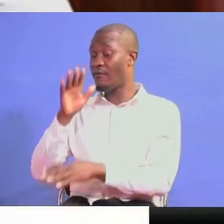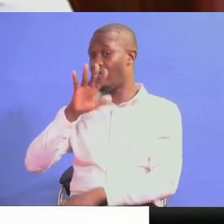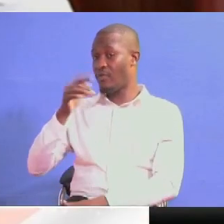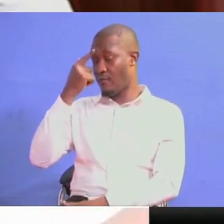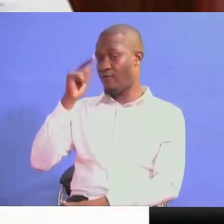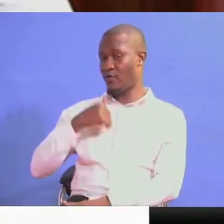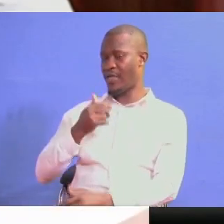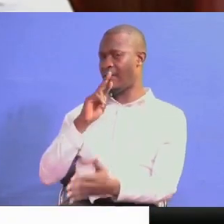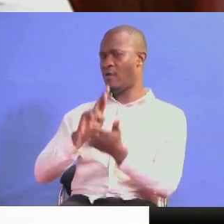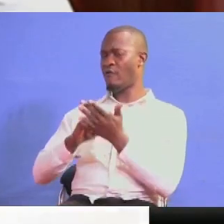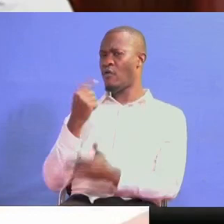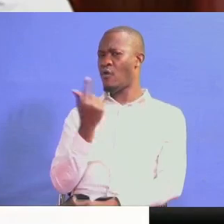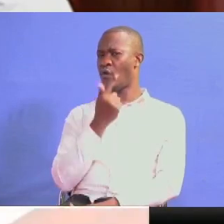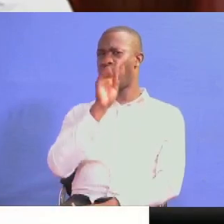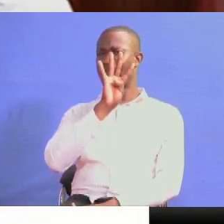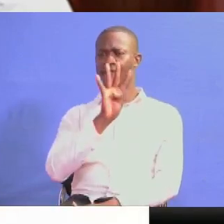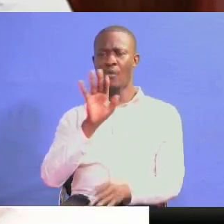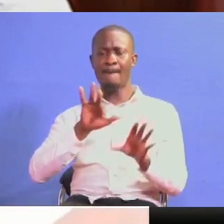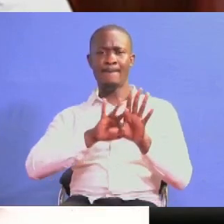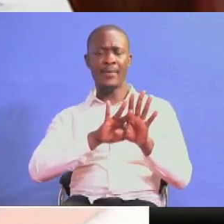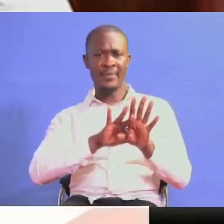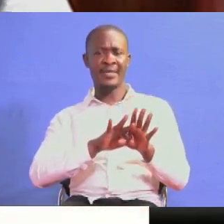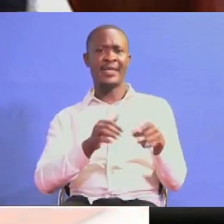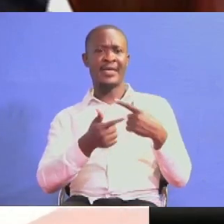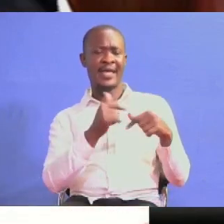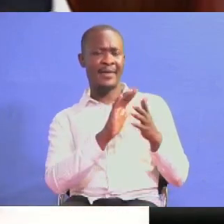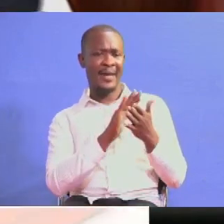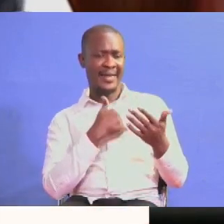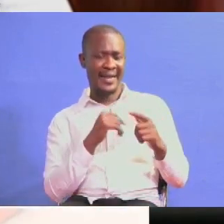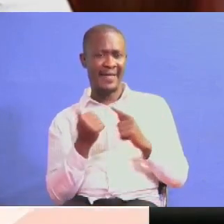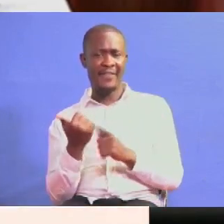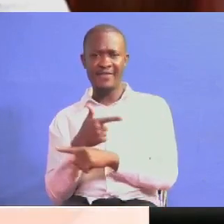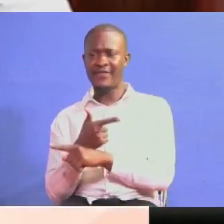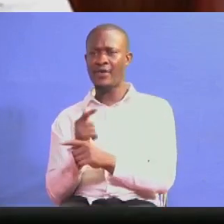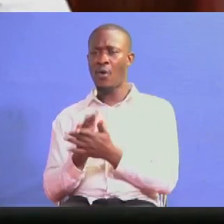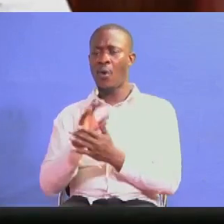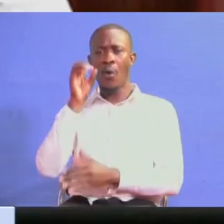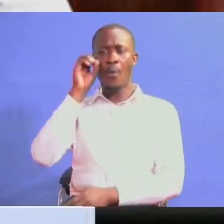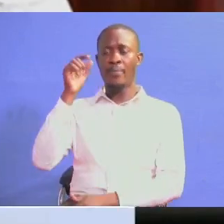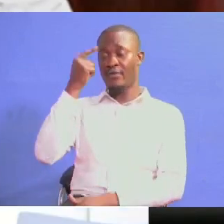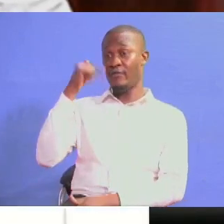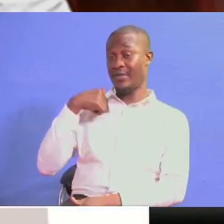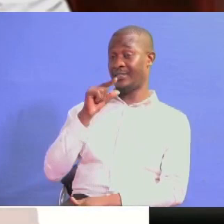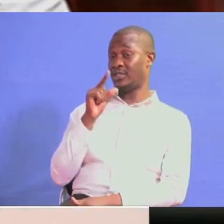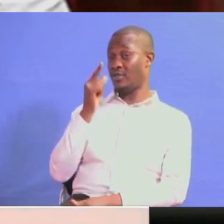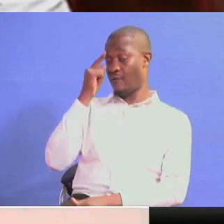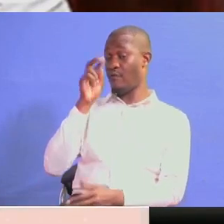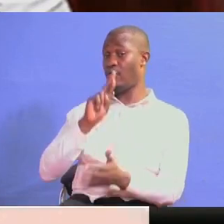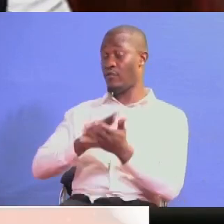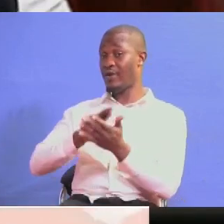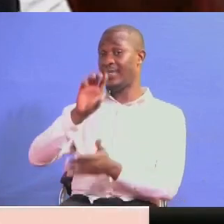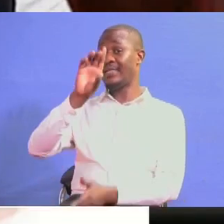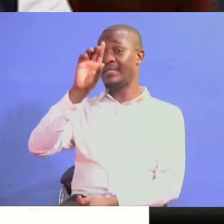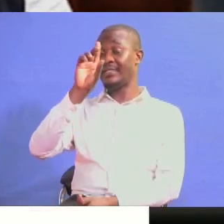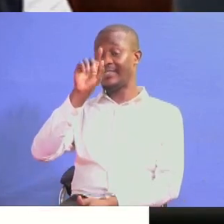record, only four members gave a dissenting opinion. And Mr. Speaker, for the record, the Honorable TJ